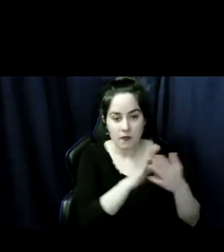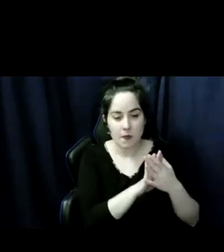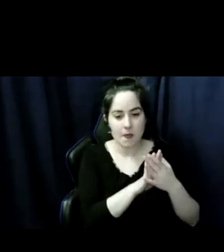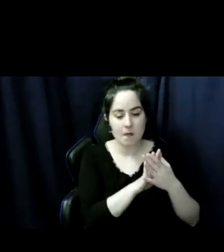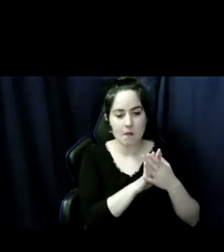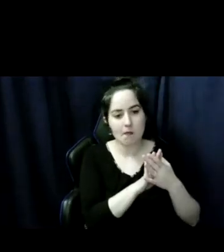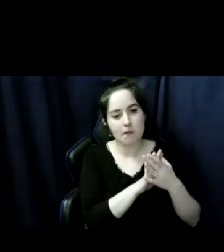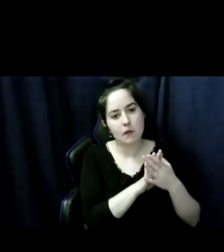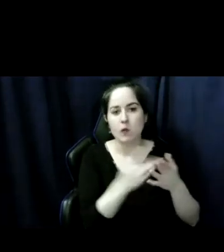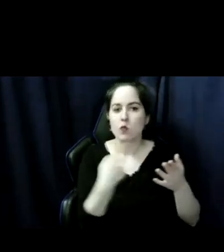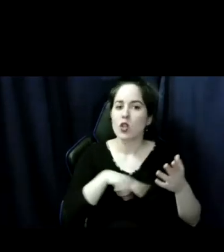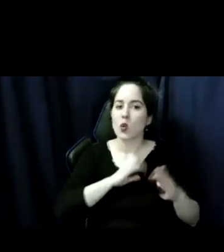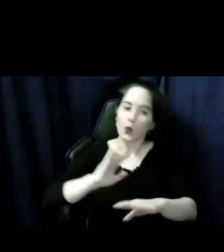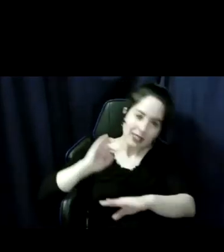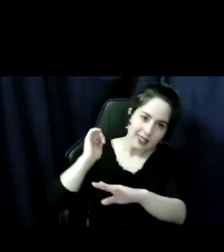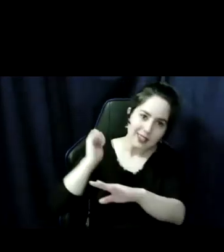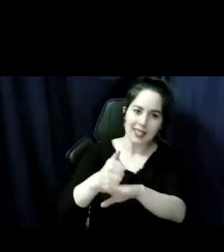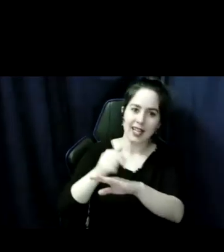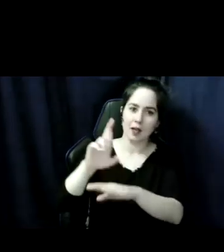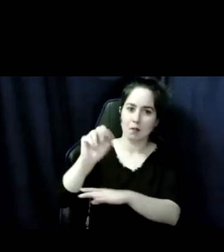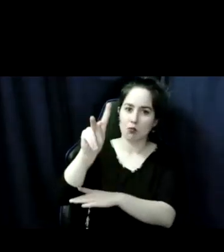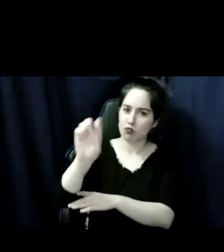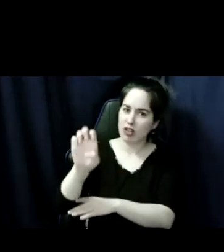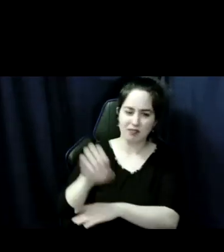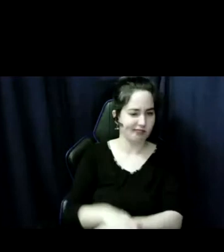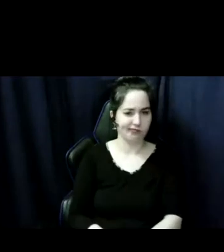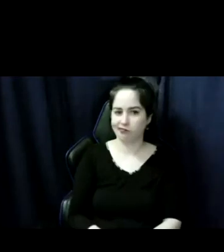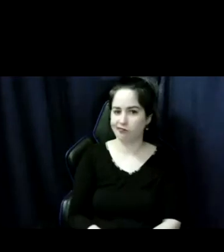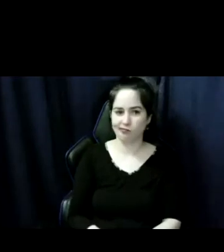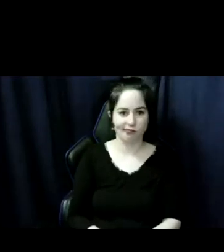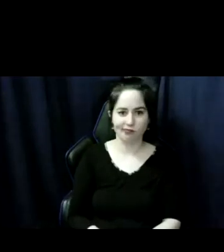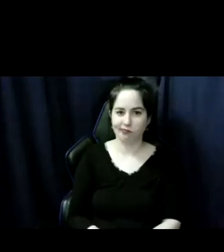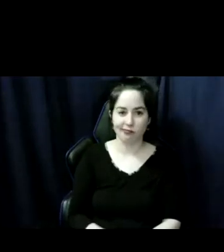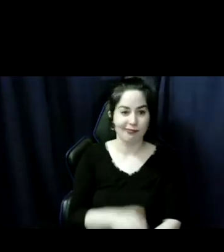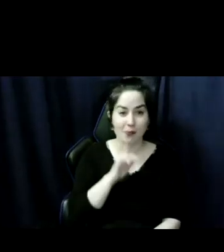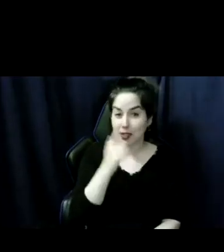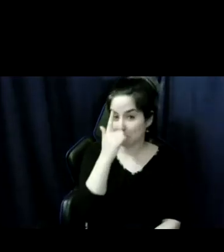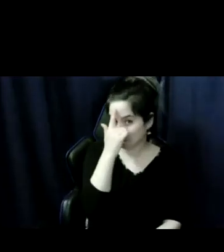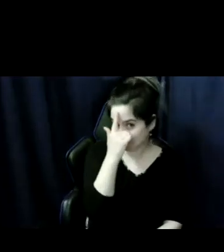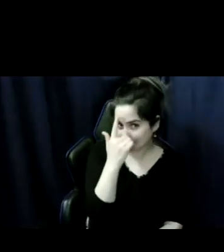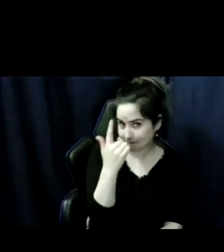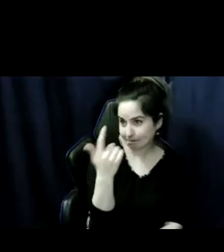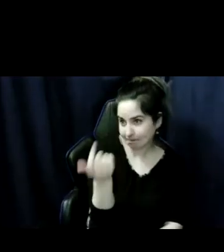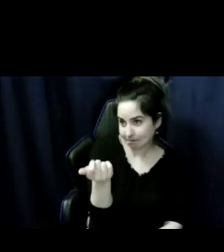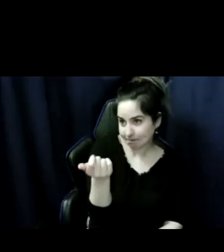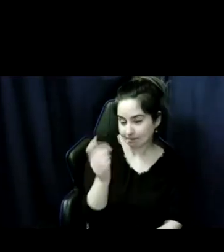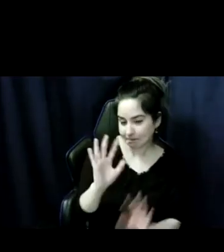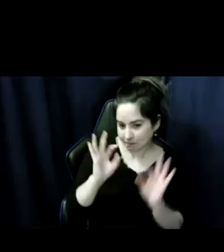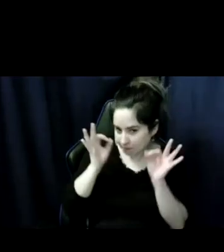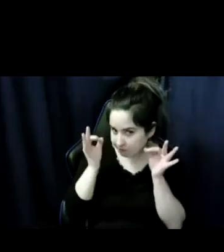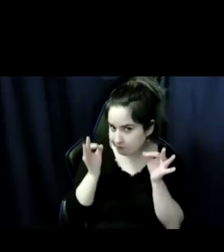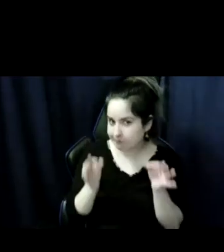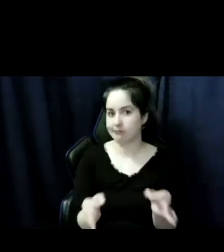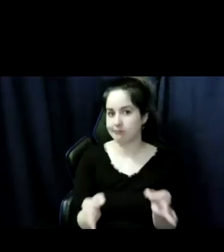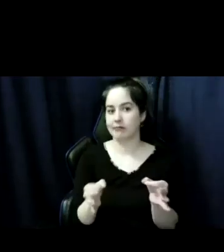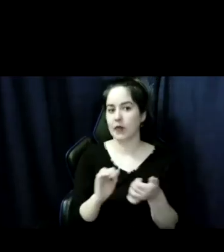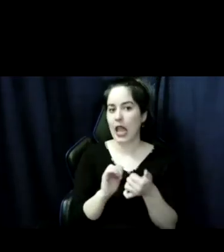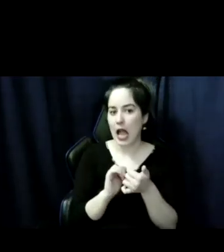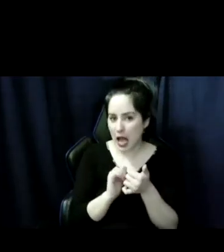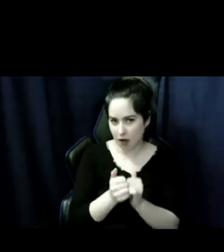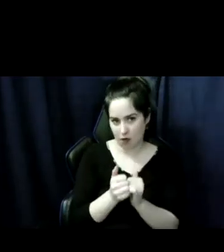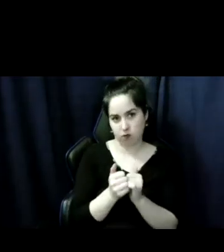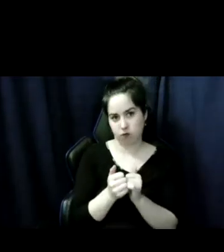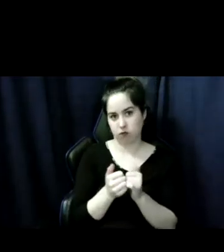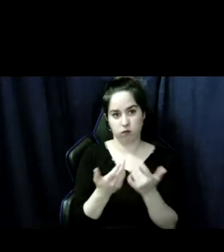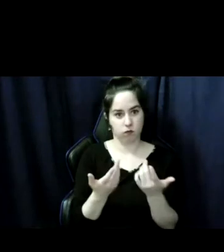any particular rates. It's really up to you to decide how you want to,